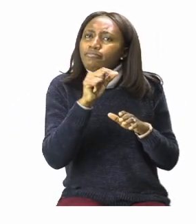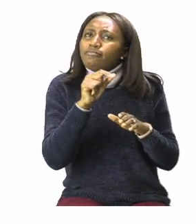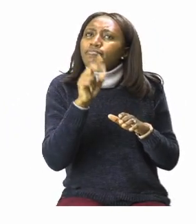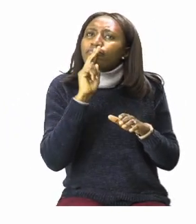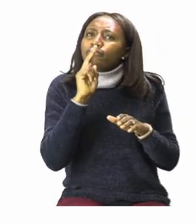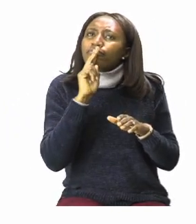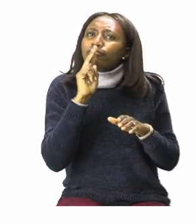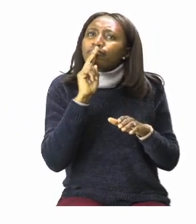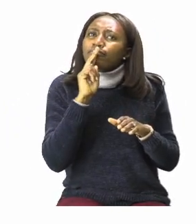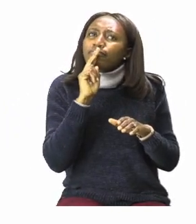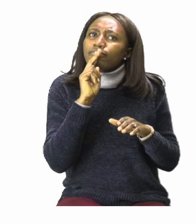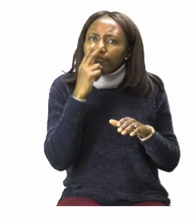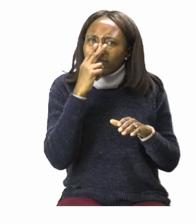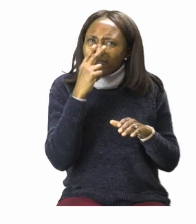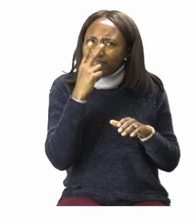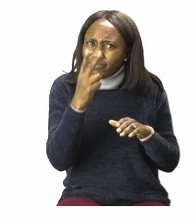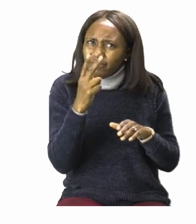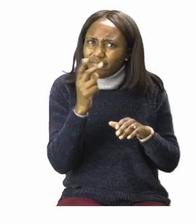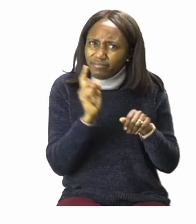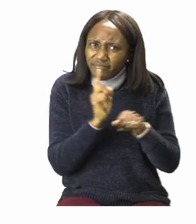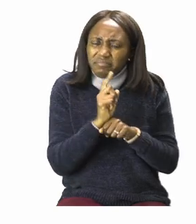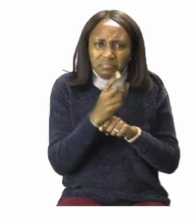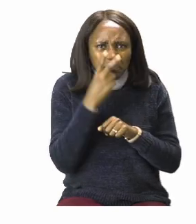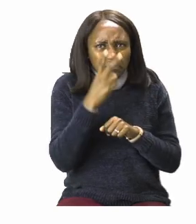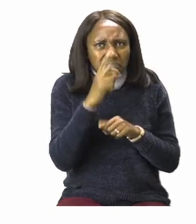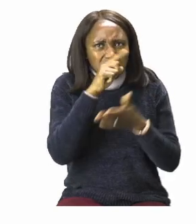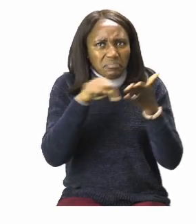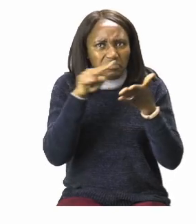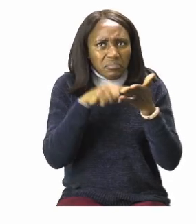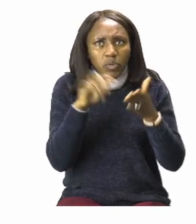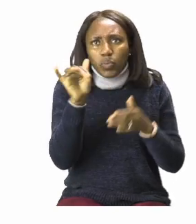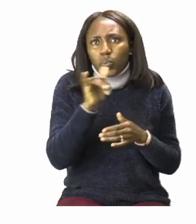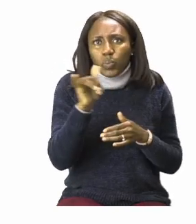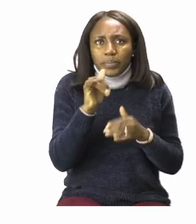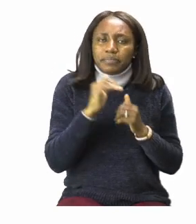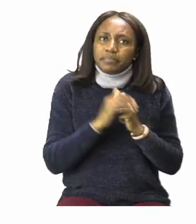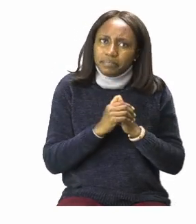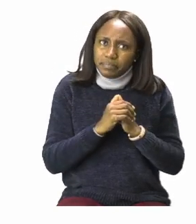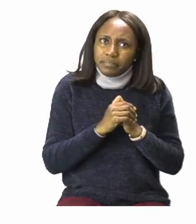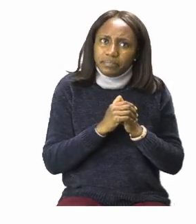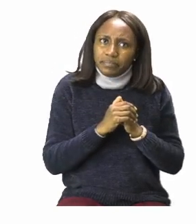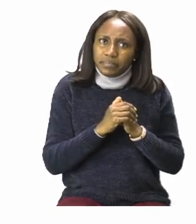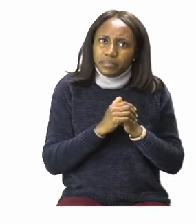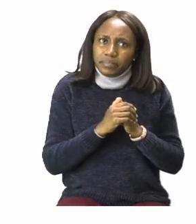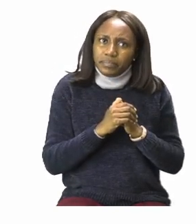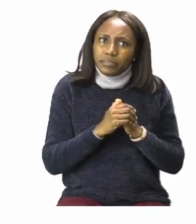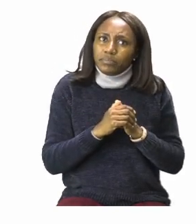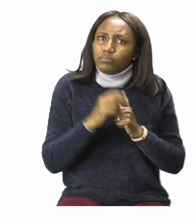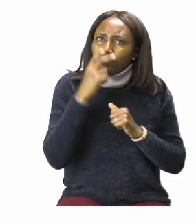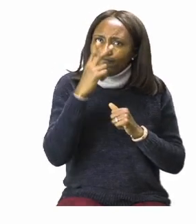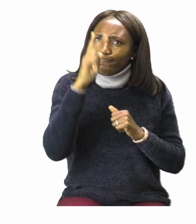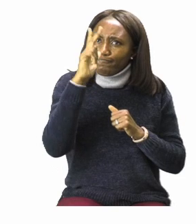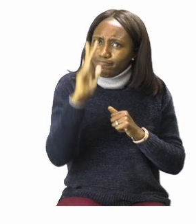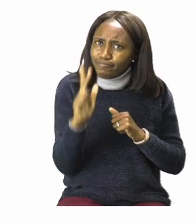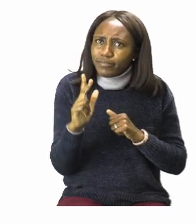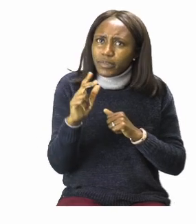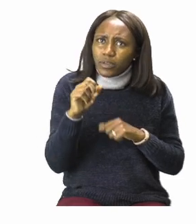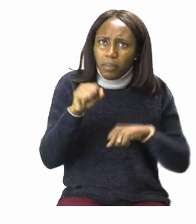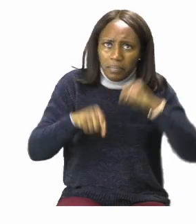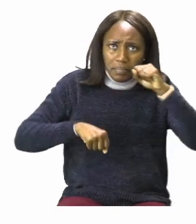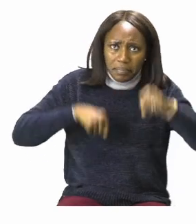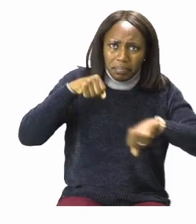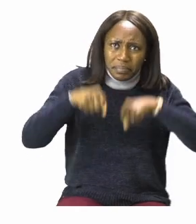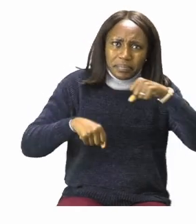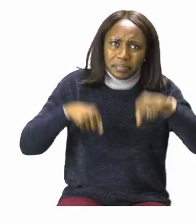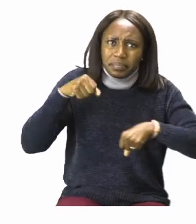we do that, let's discuss what we can actually see. We can see that there is a person on the bike and it